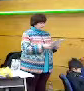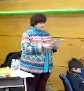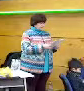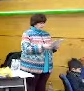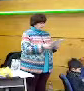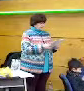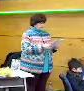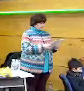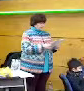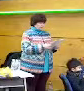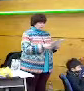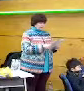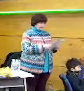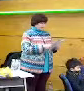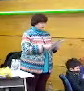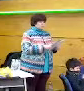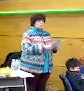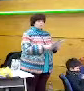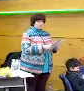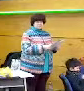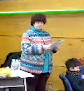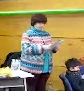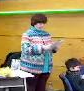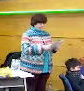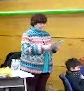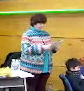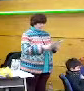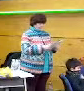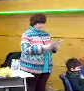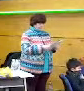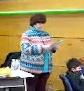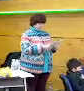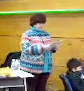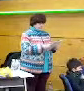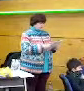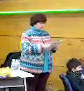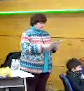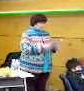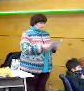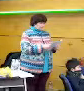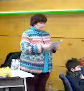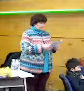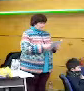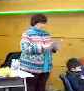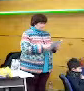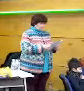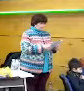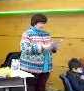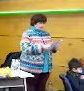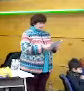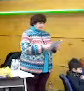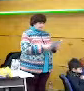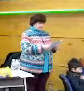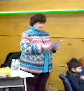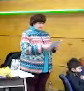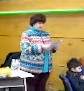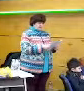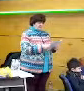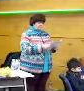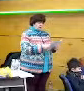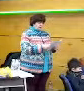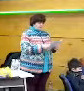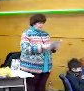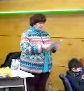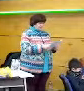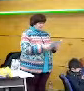sort of situation that will never go as planned. So, you better tell him no